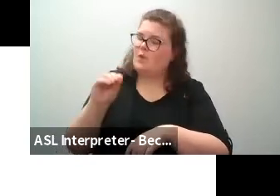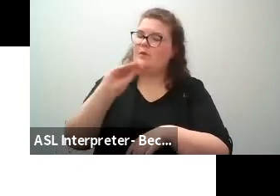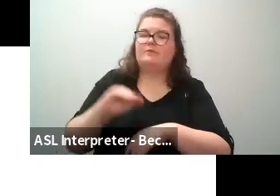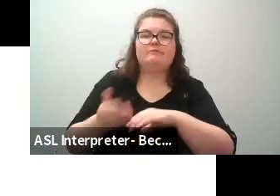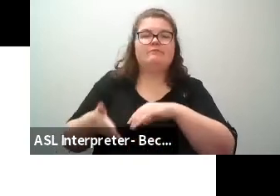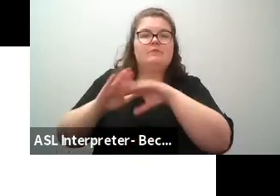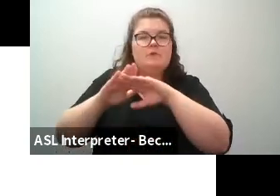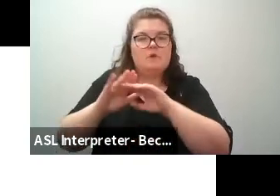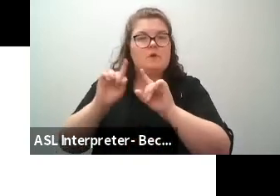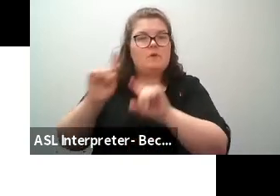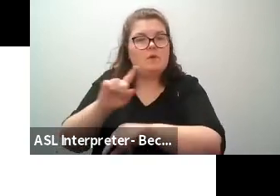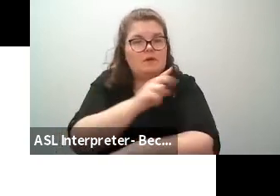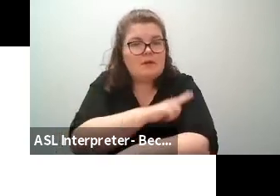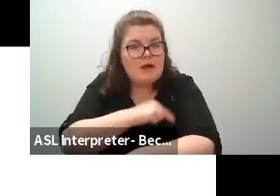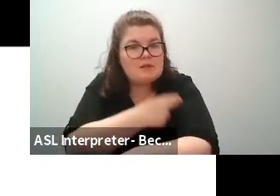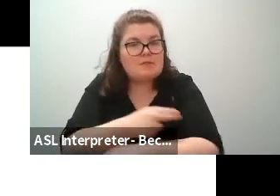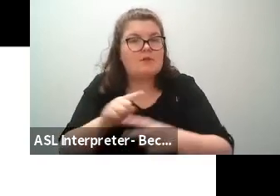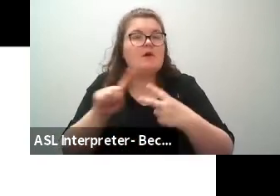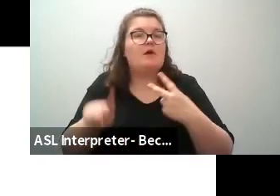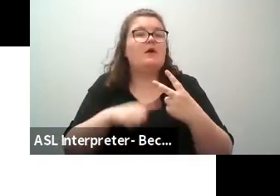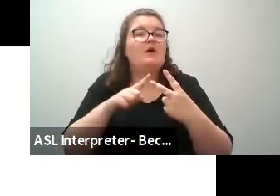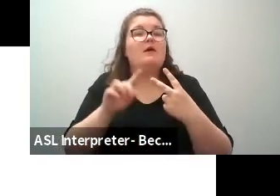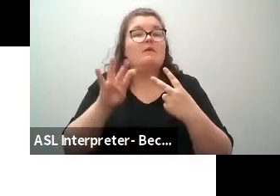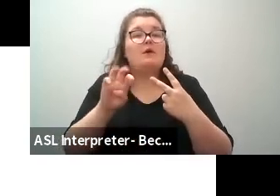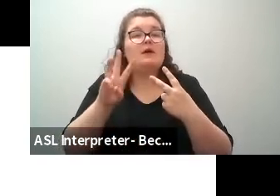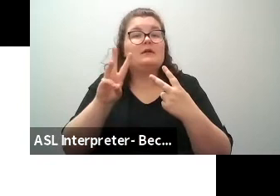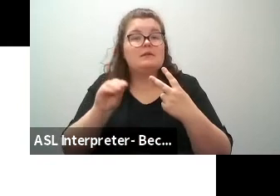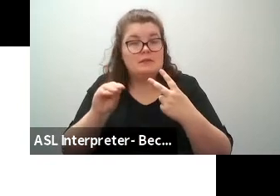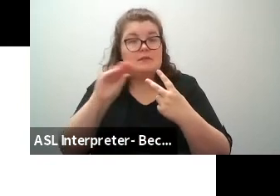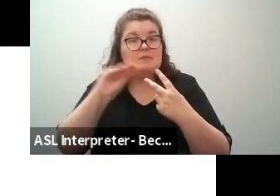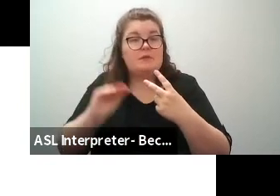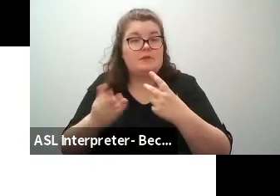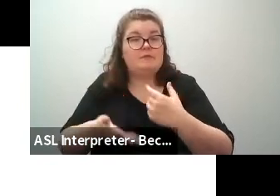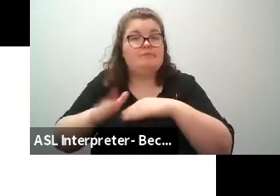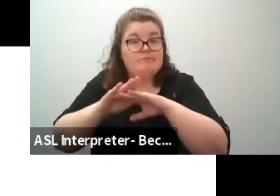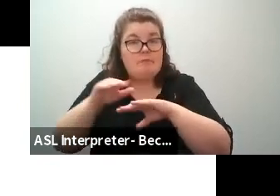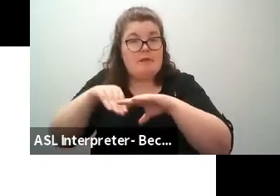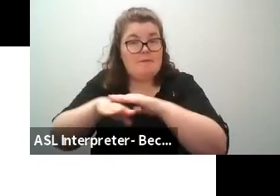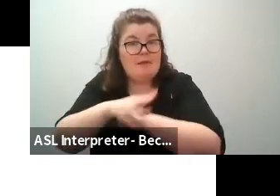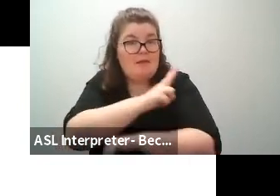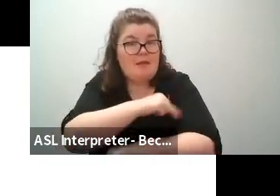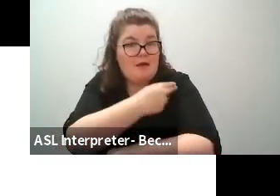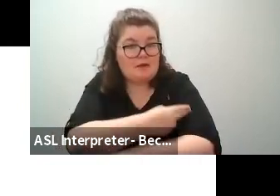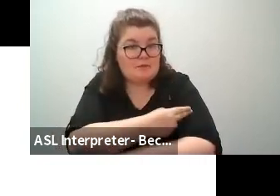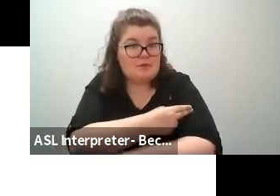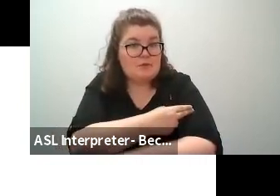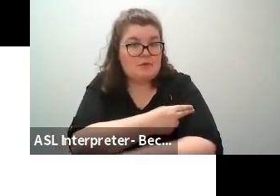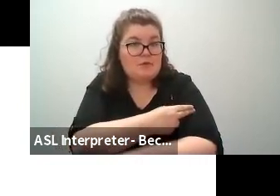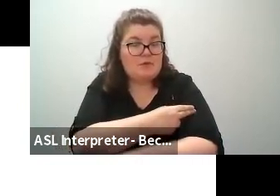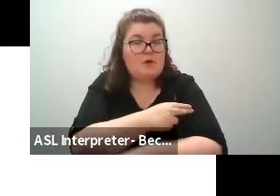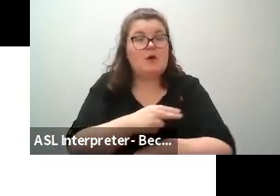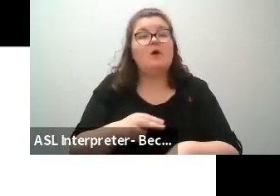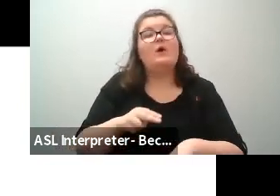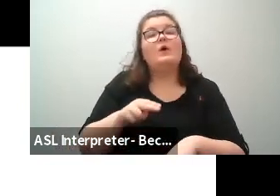if they have low health literacy. We know, and I'm speaking to the choir here, that low literacy teaching methods are very effective,